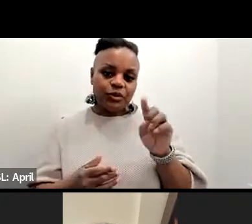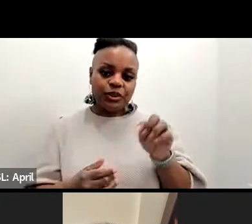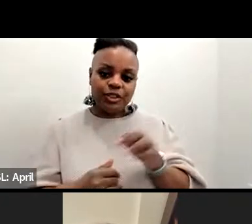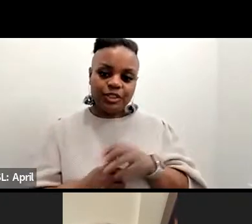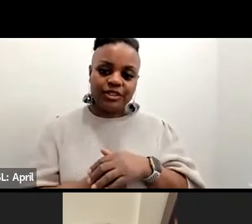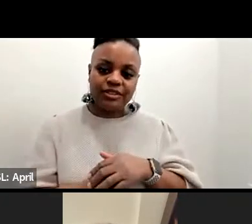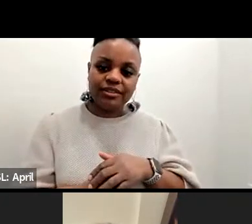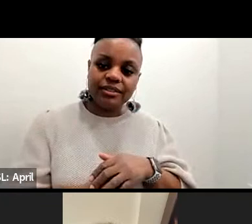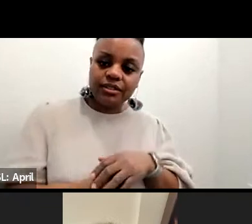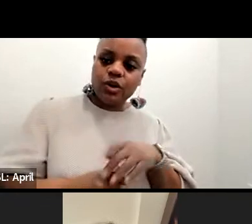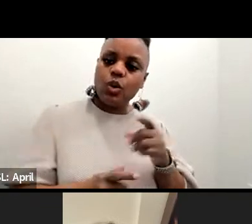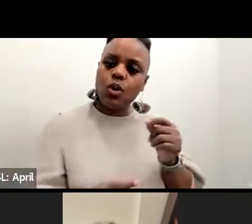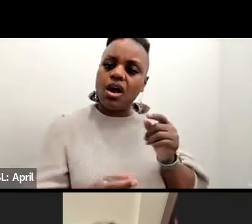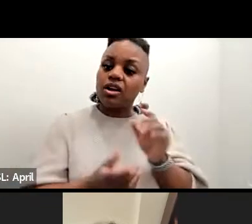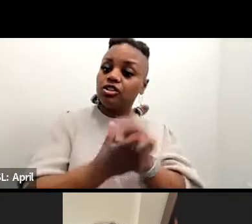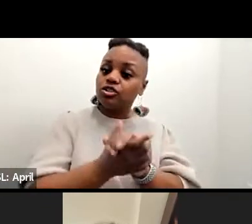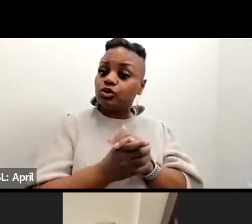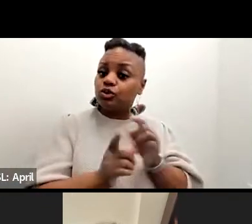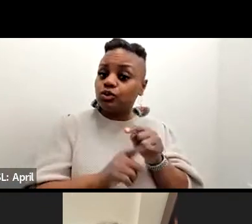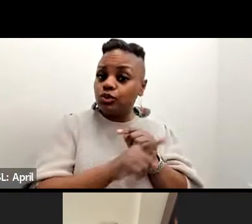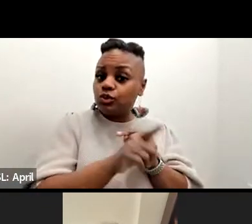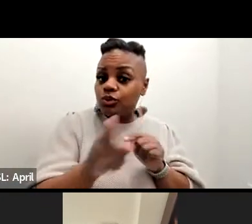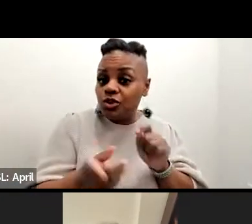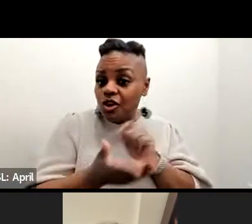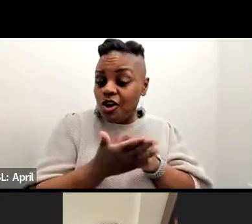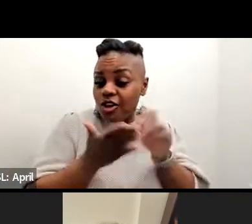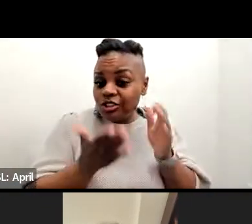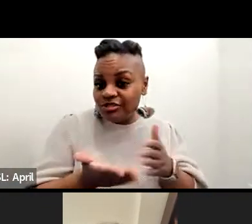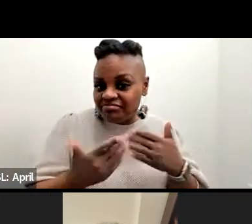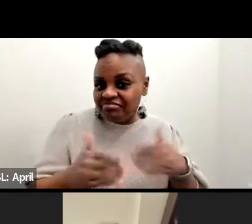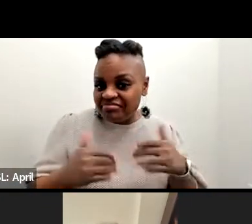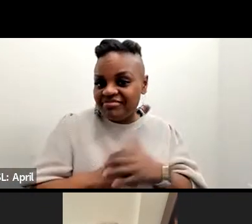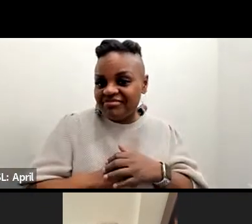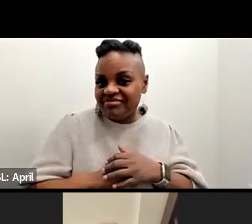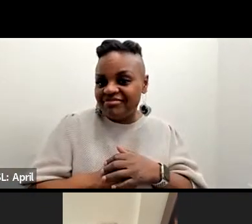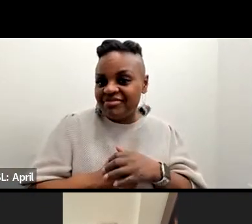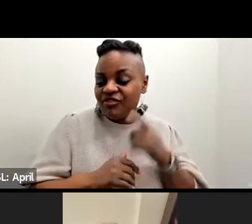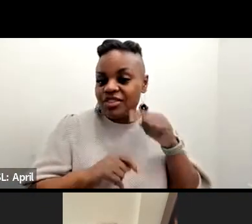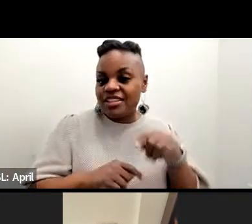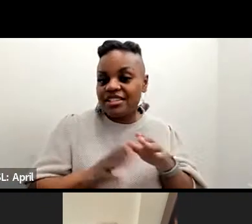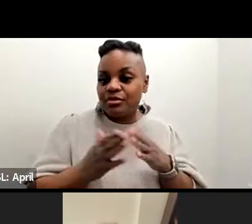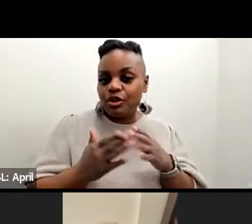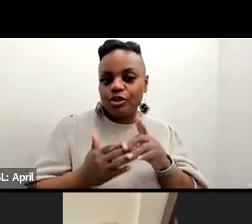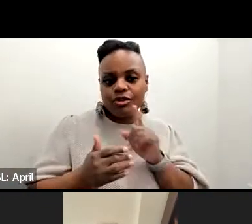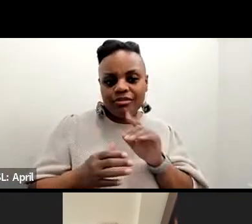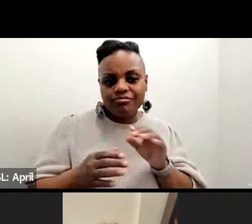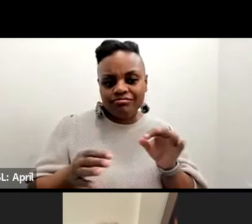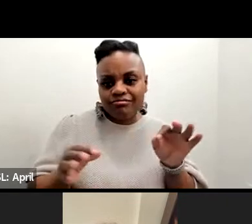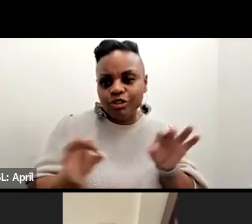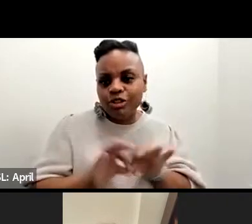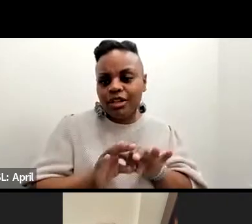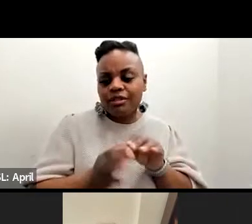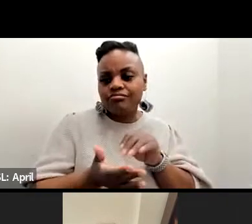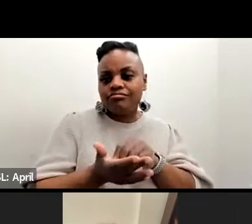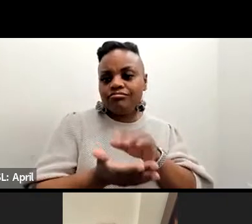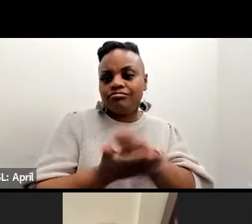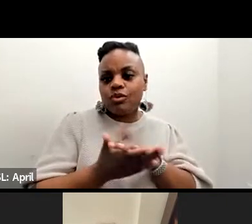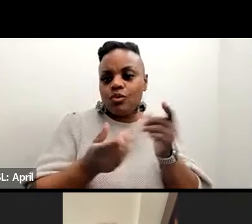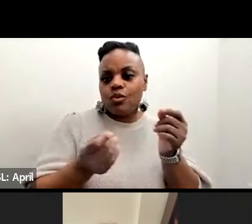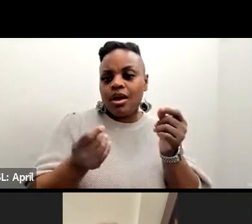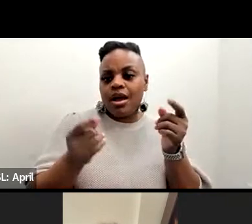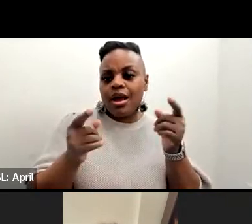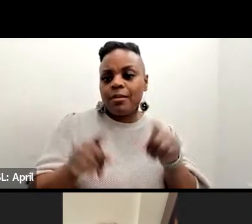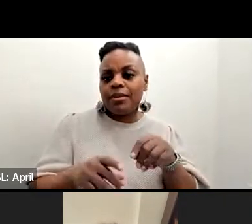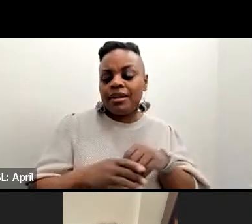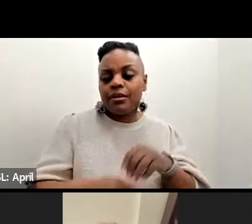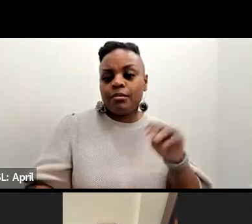think this book is a really important documentation of what's happened within the Brotherhood, but it also has some really interesting, you know, as